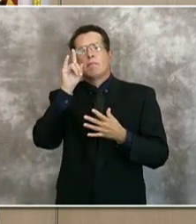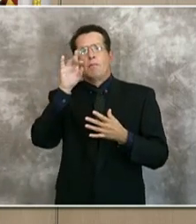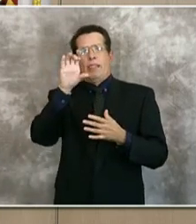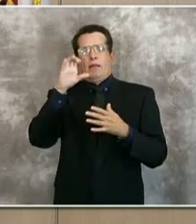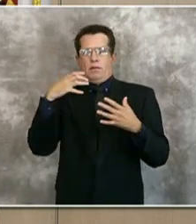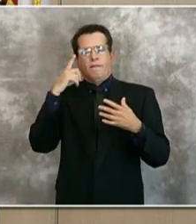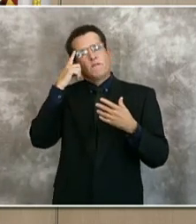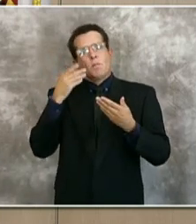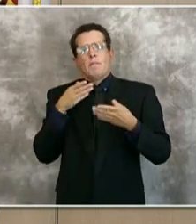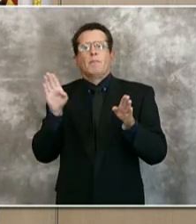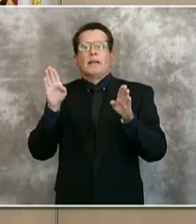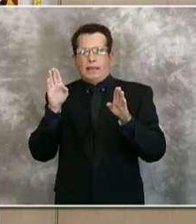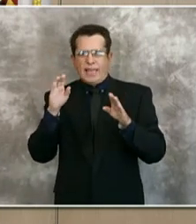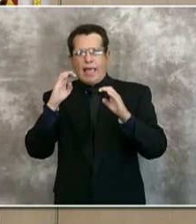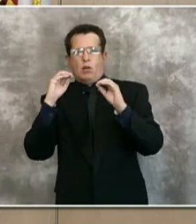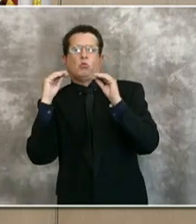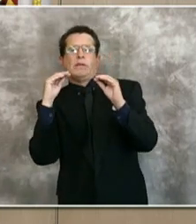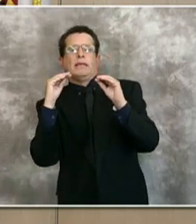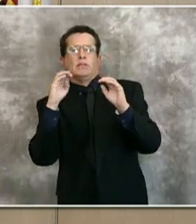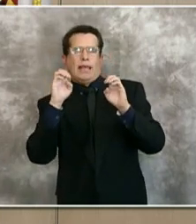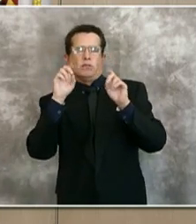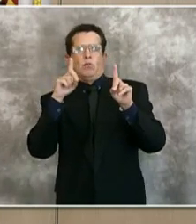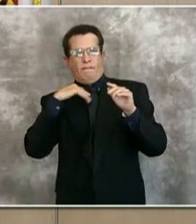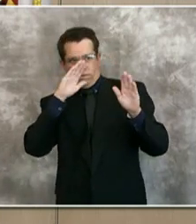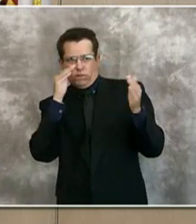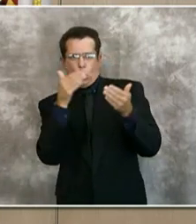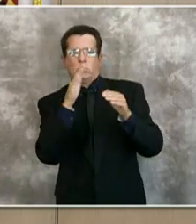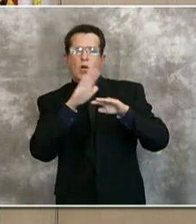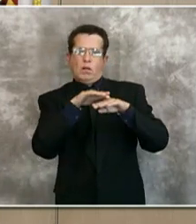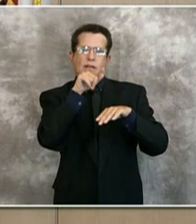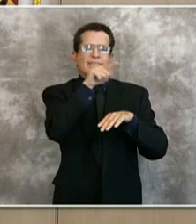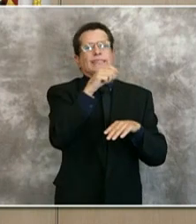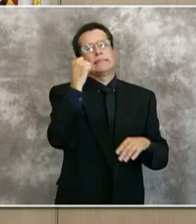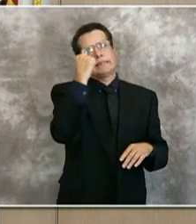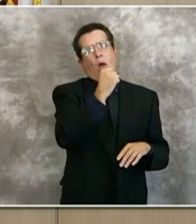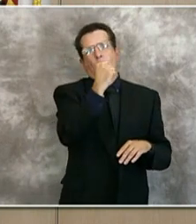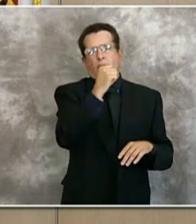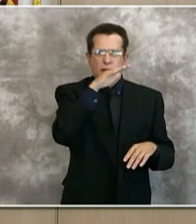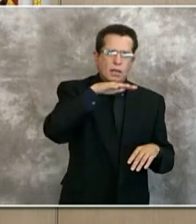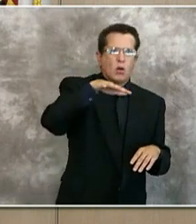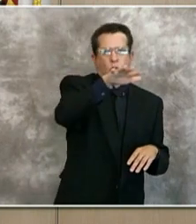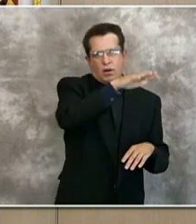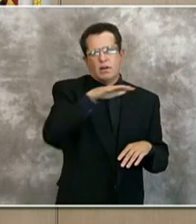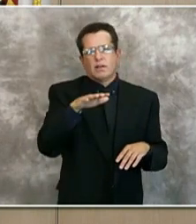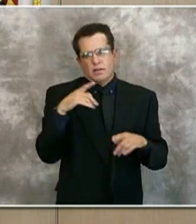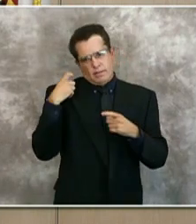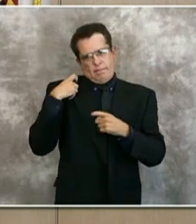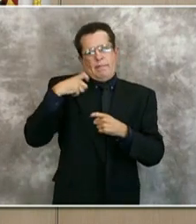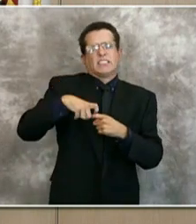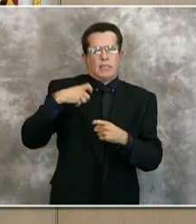education campaign, focusing on the Latino population. So we have